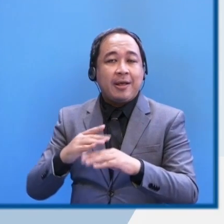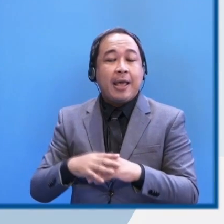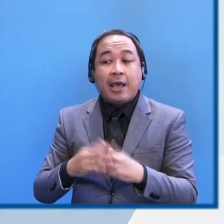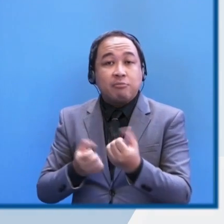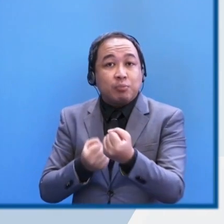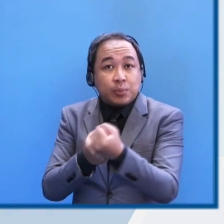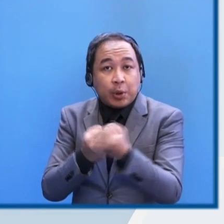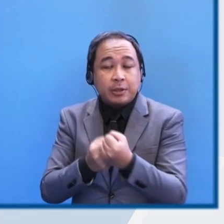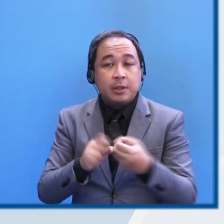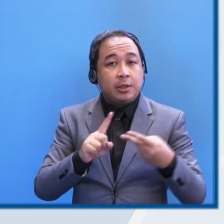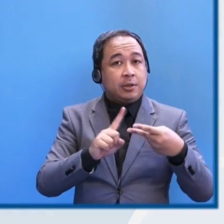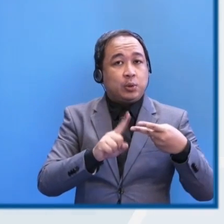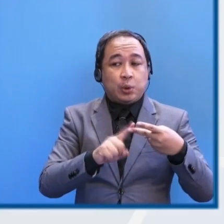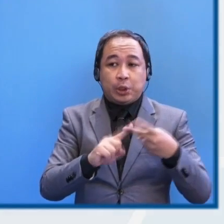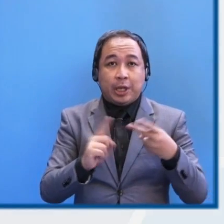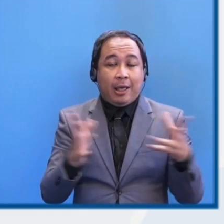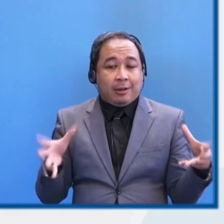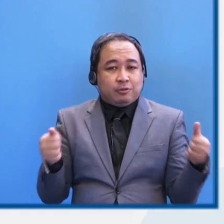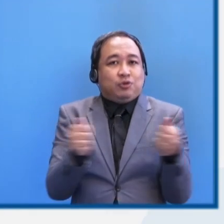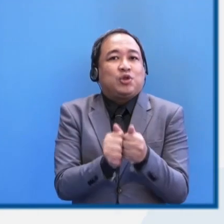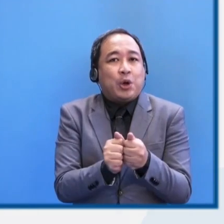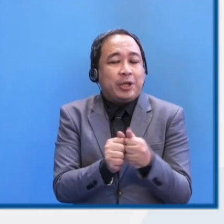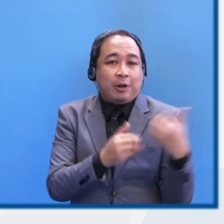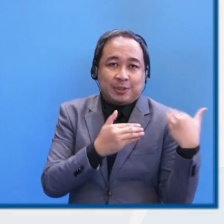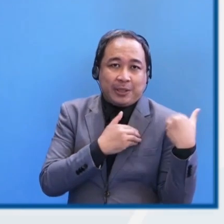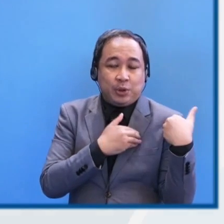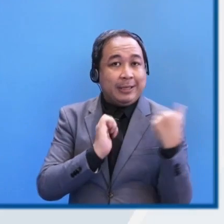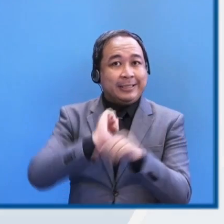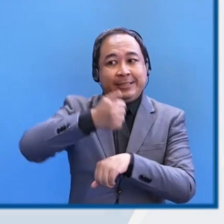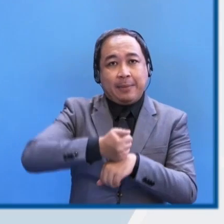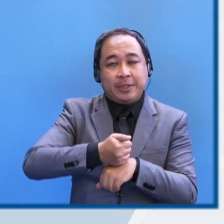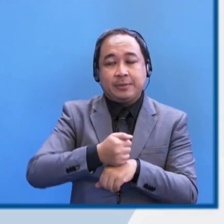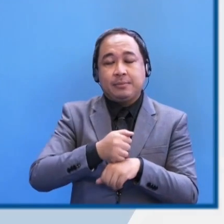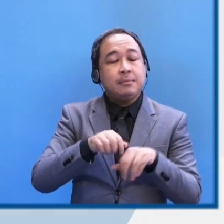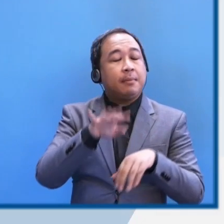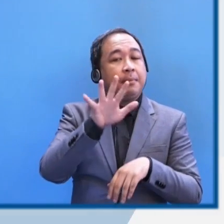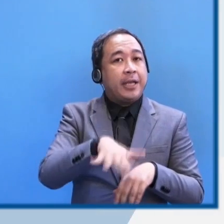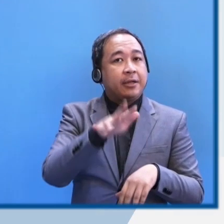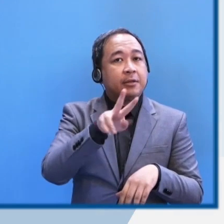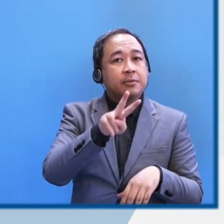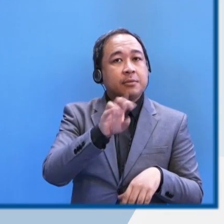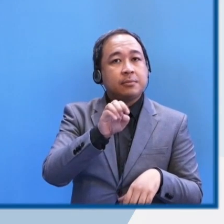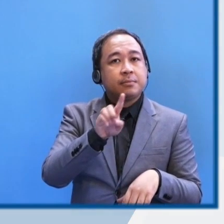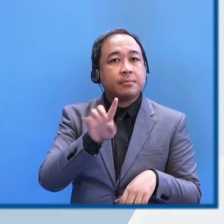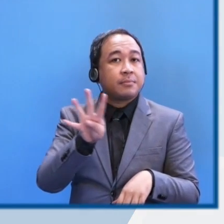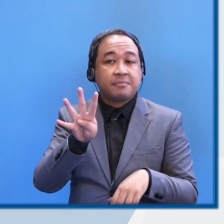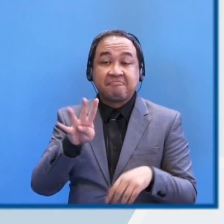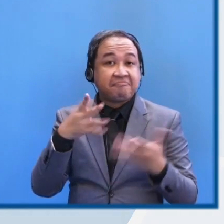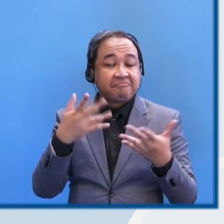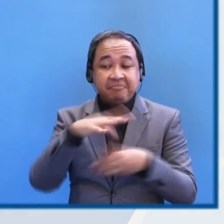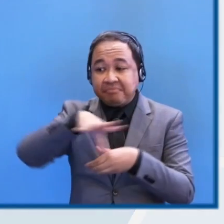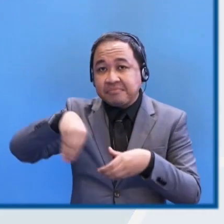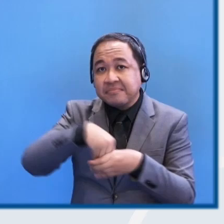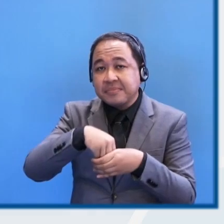Task Force on Humanitarian Assistance and Disaster Relief, which was established in May 2014, which is composed of the ASEAN Committee on